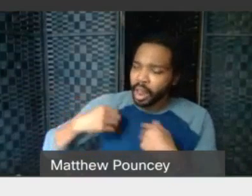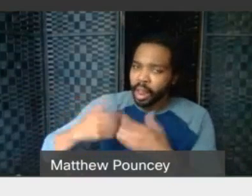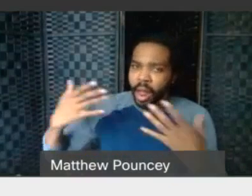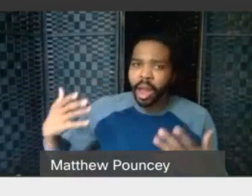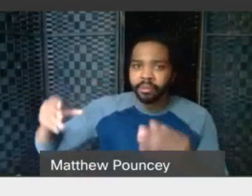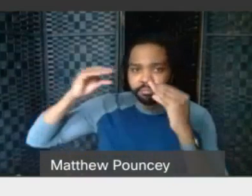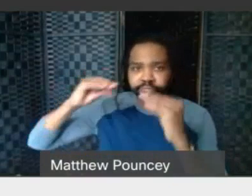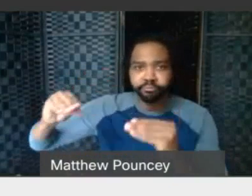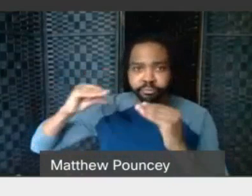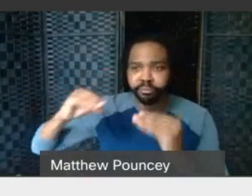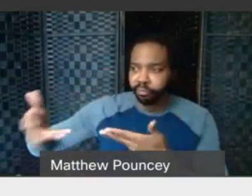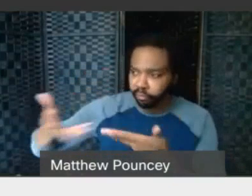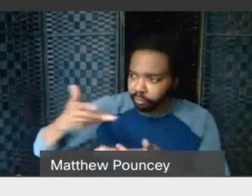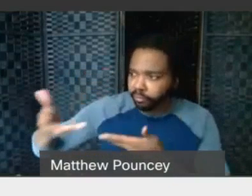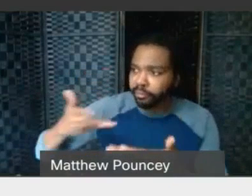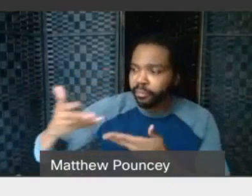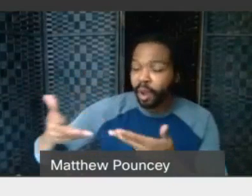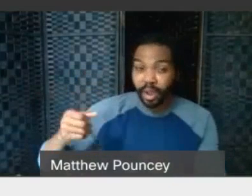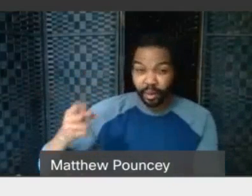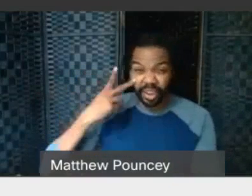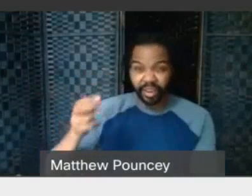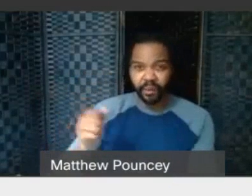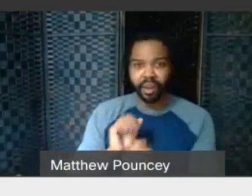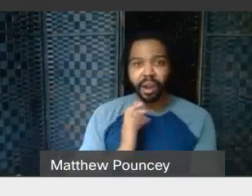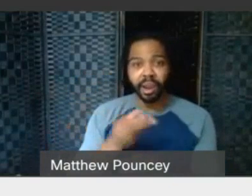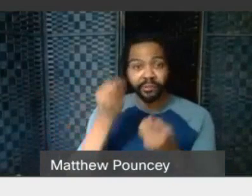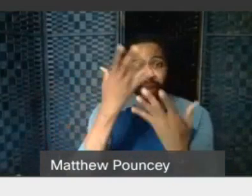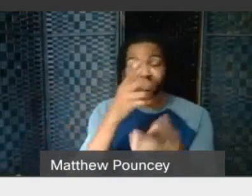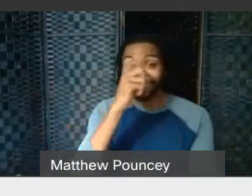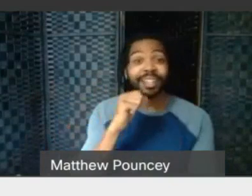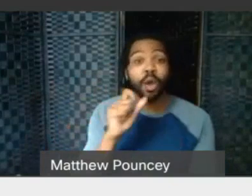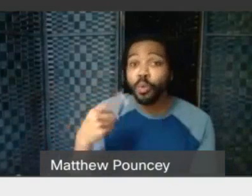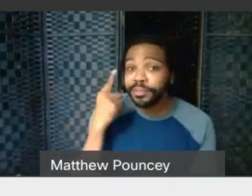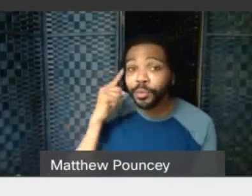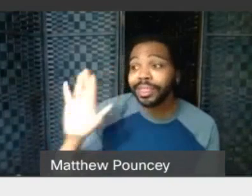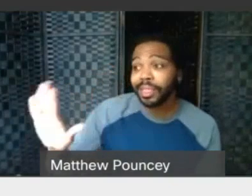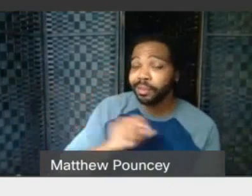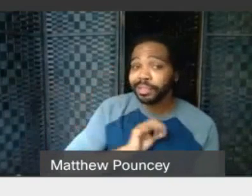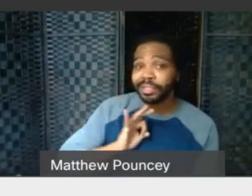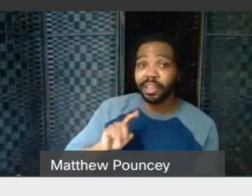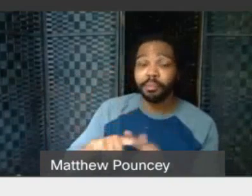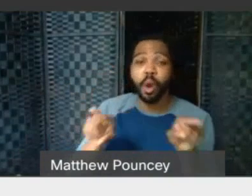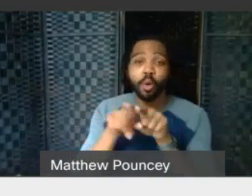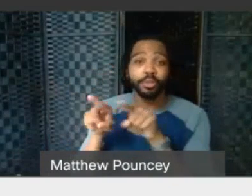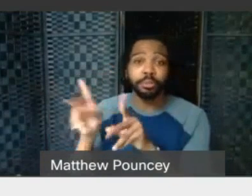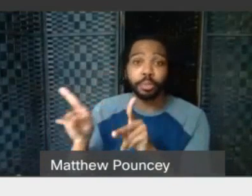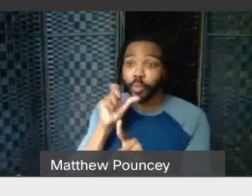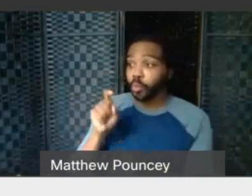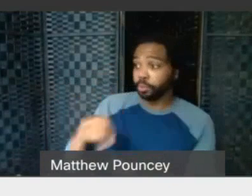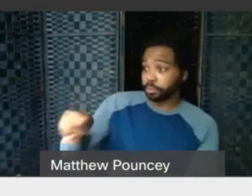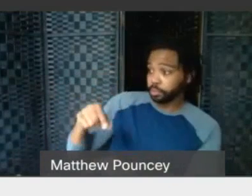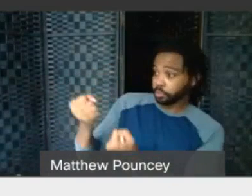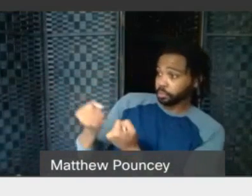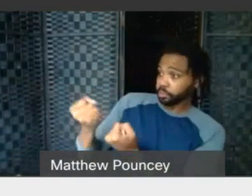think ultimately, which we can see from the data, because not only for their staff, but also for the people they support, they're